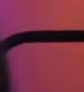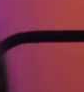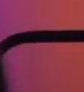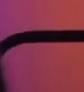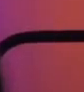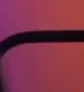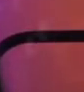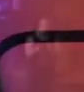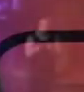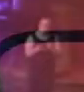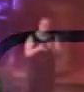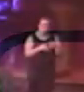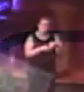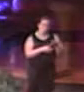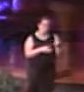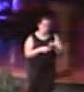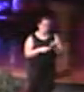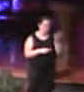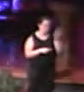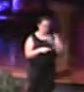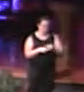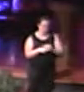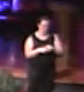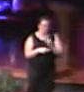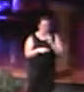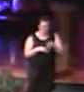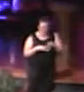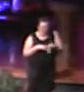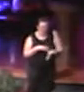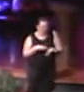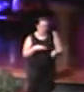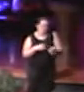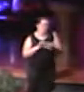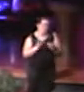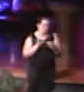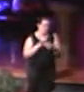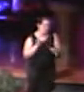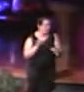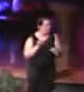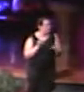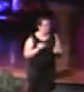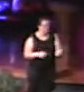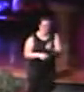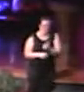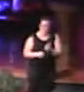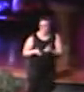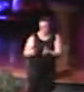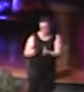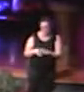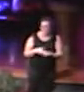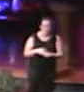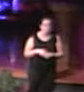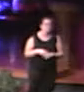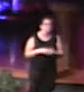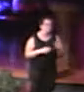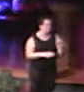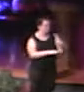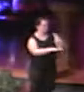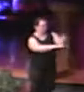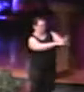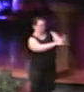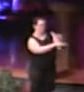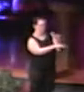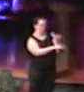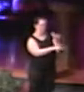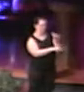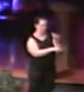week as a part of your spiritual practice, to anchor into this message in your own way and to put on your altar. And it